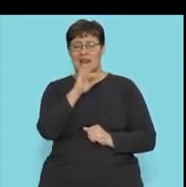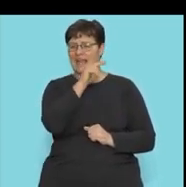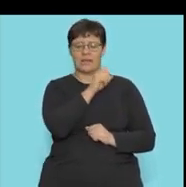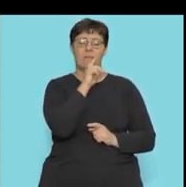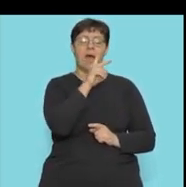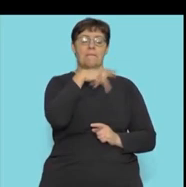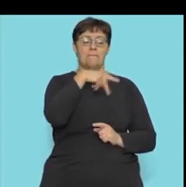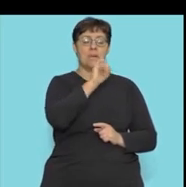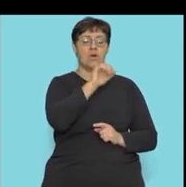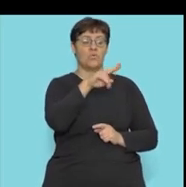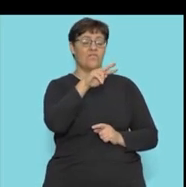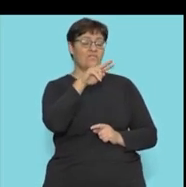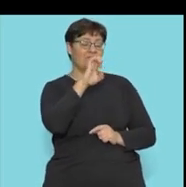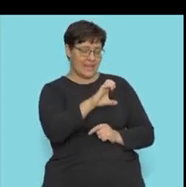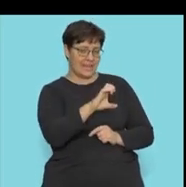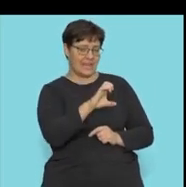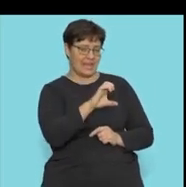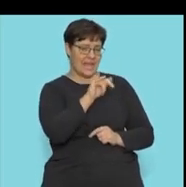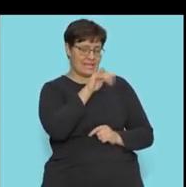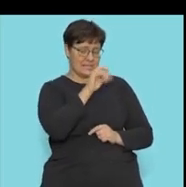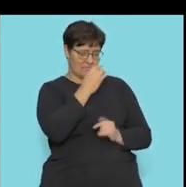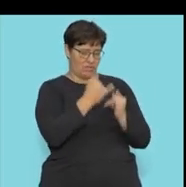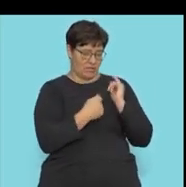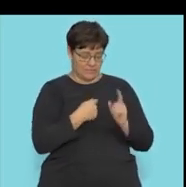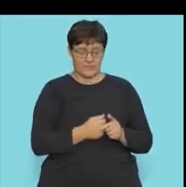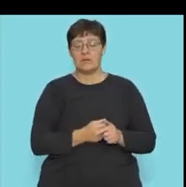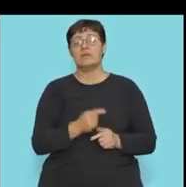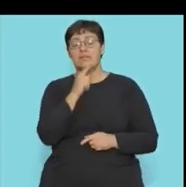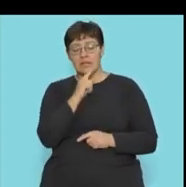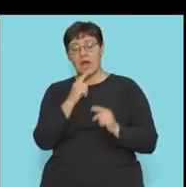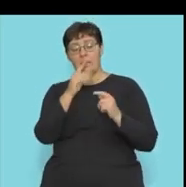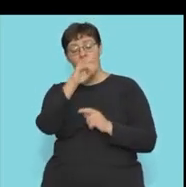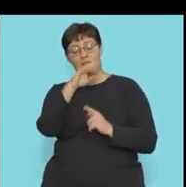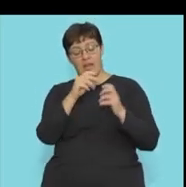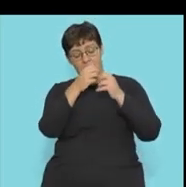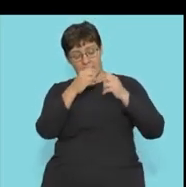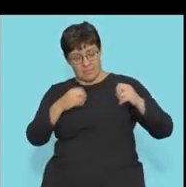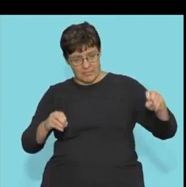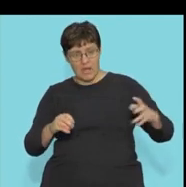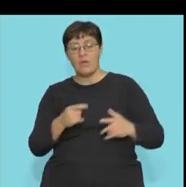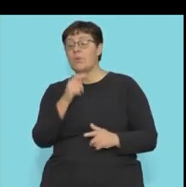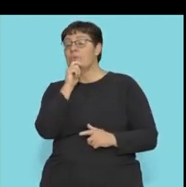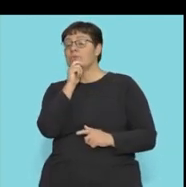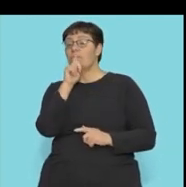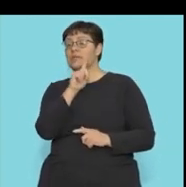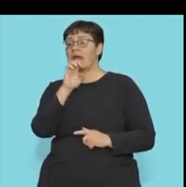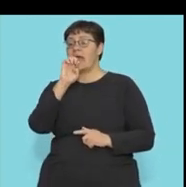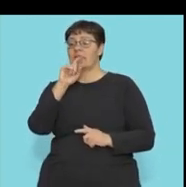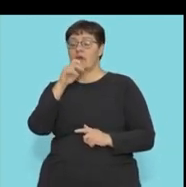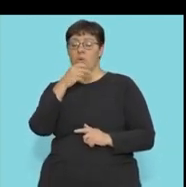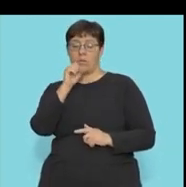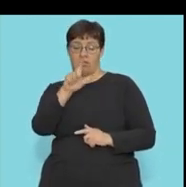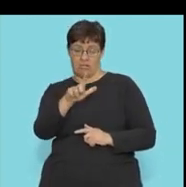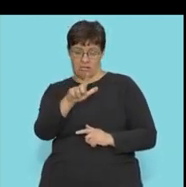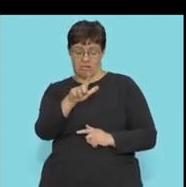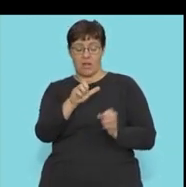Pyruvic acid. My apologies. This further breaks down the pyruvic acid, forming ethanol, which